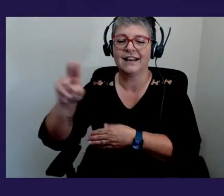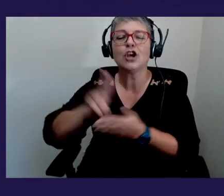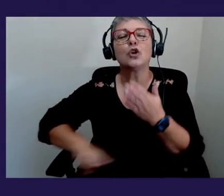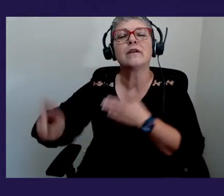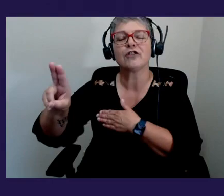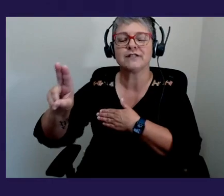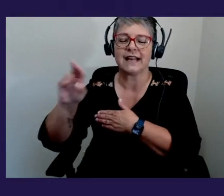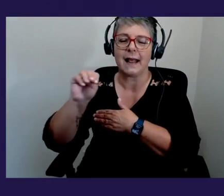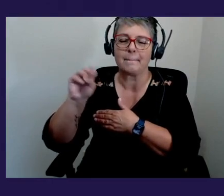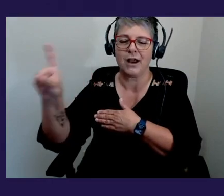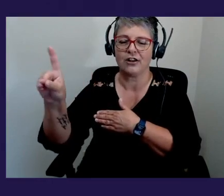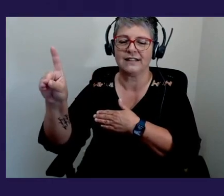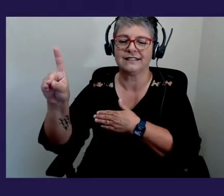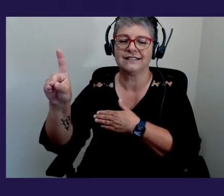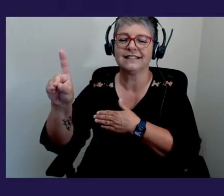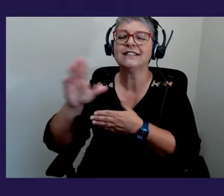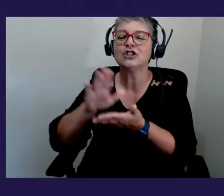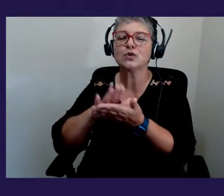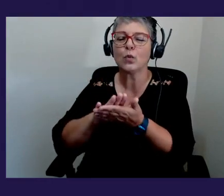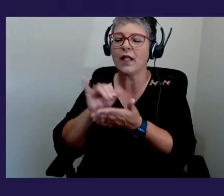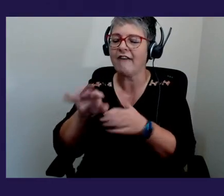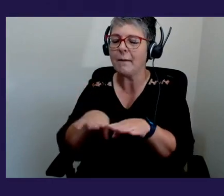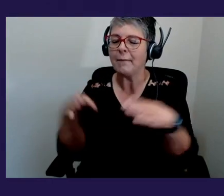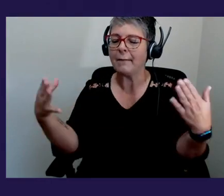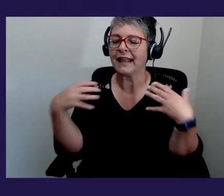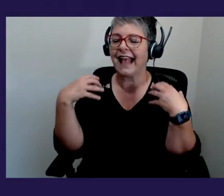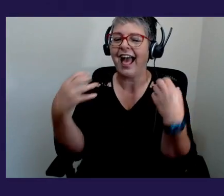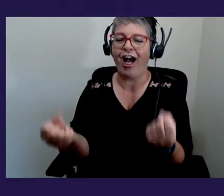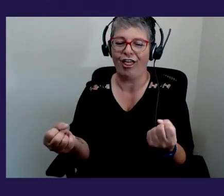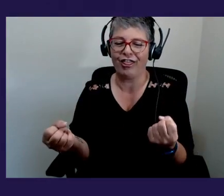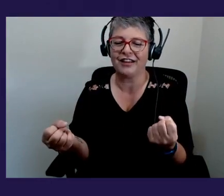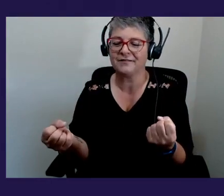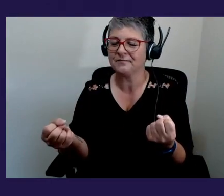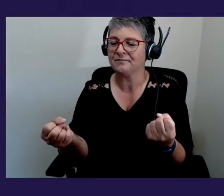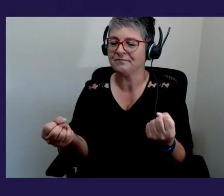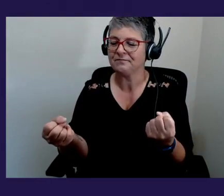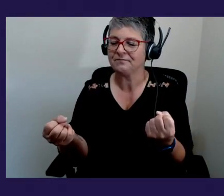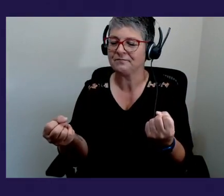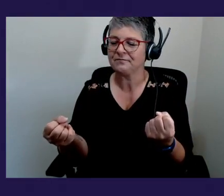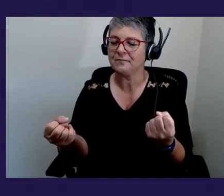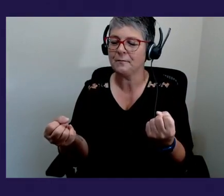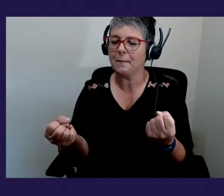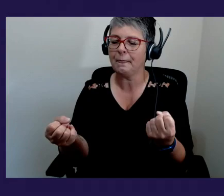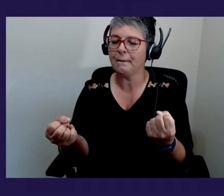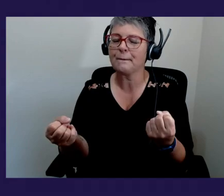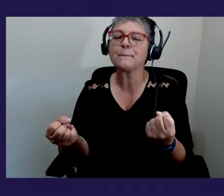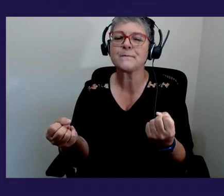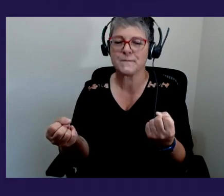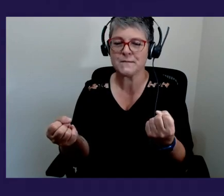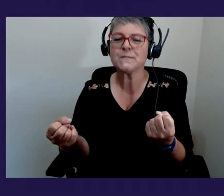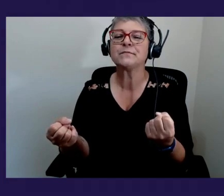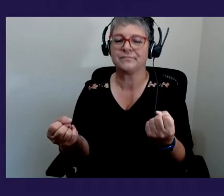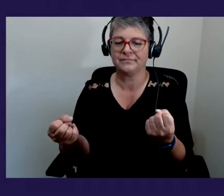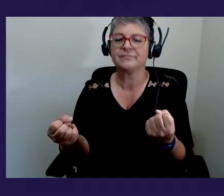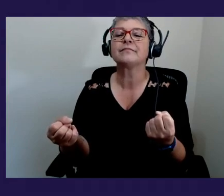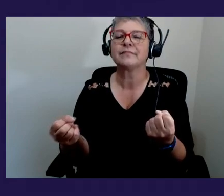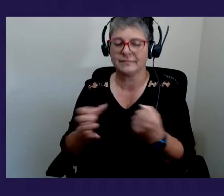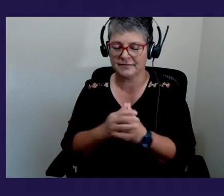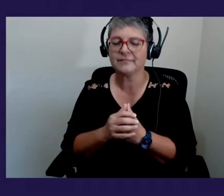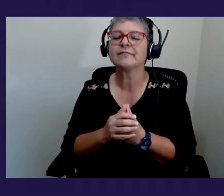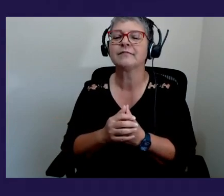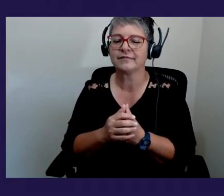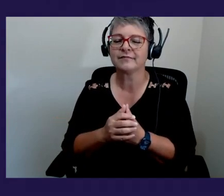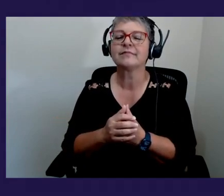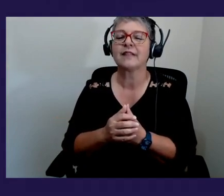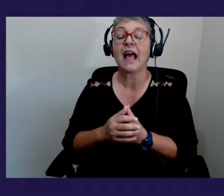Dr. Koh. And Matt, let's see some slides. I'm on behalf of the planning committee for our workshop